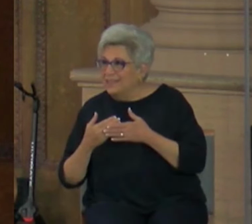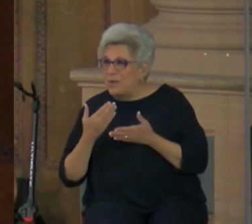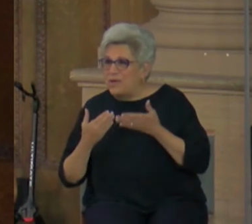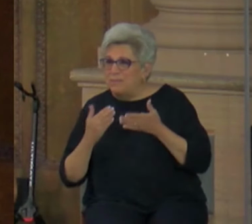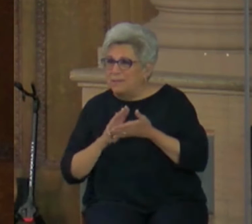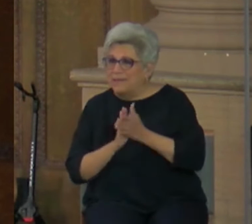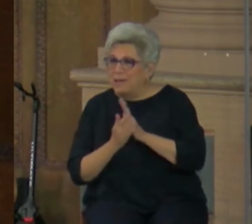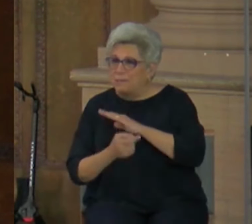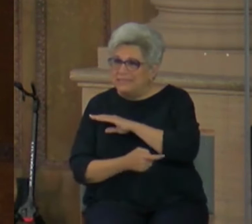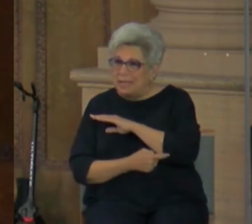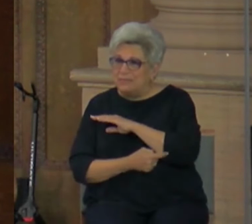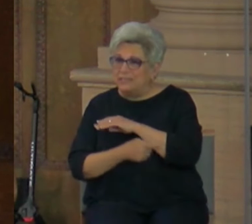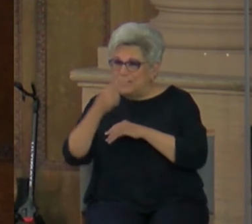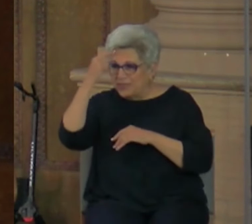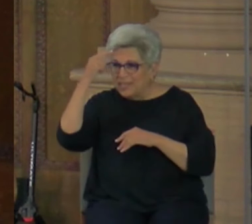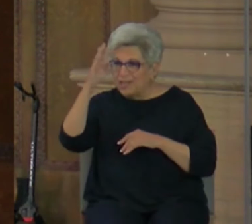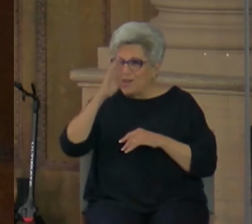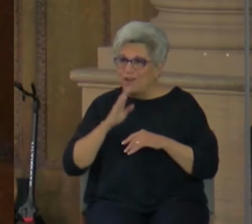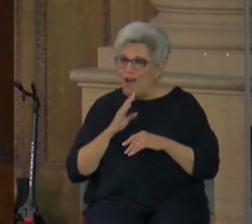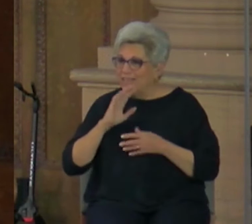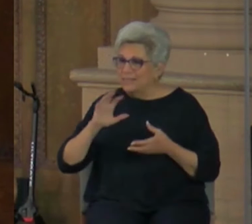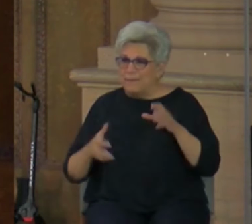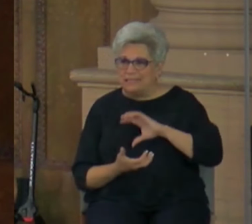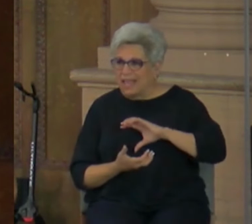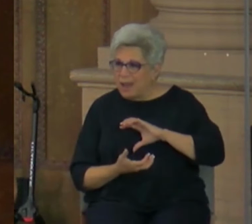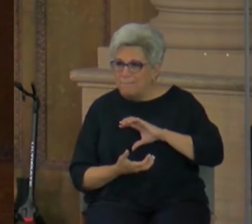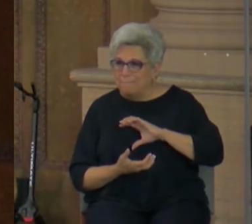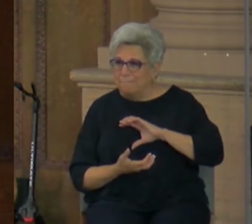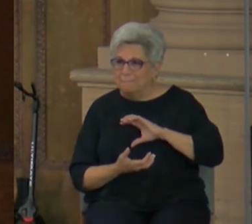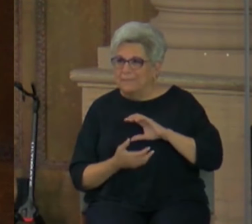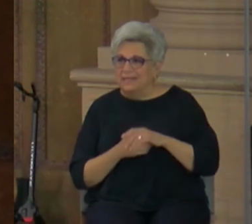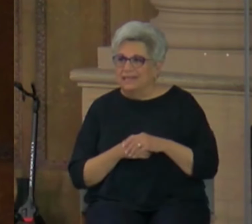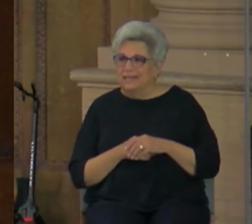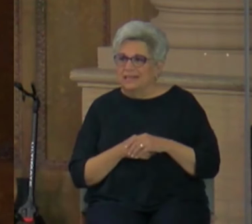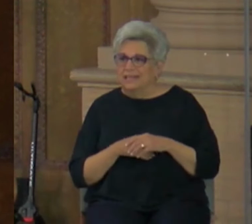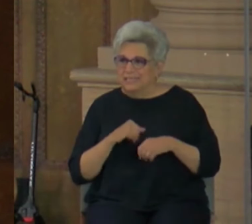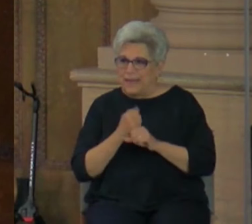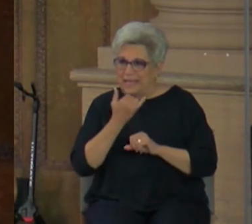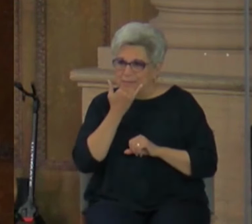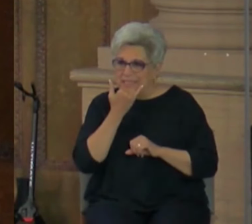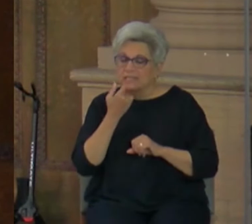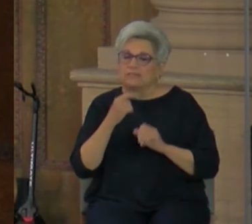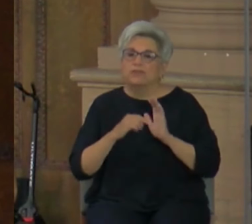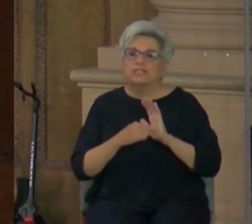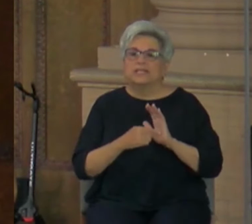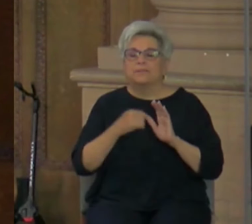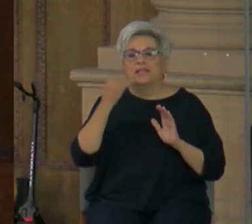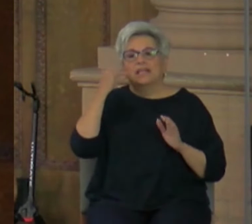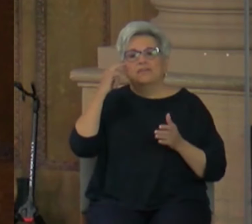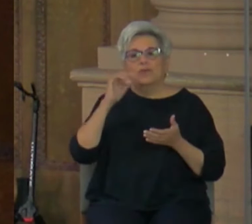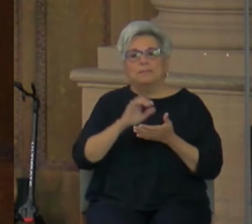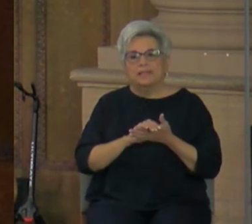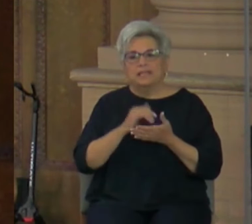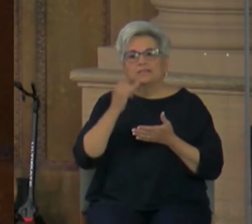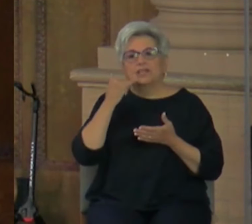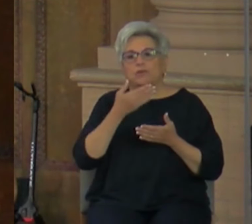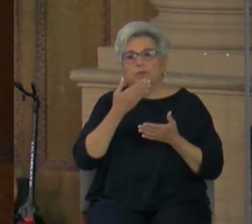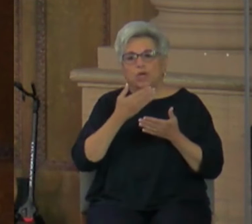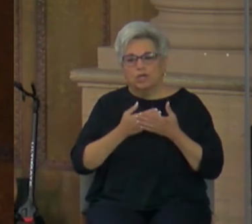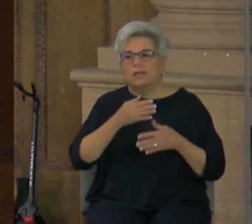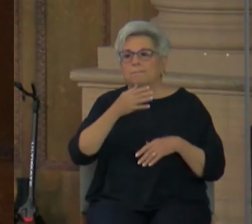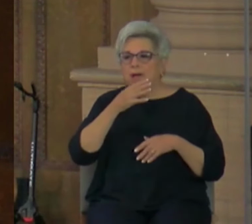right way. We can feel like he's messing this whole thing up. And so, for example, if we believed that if we parented a